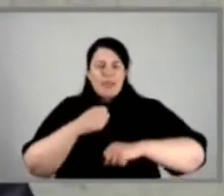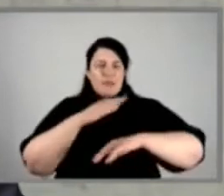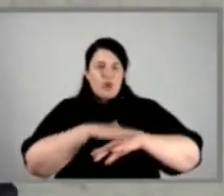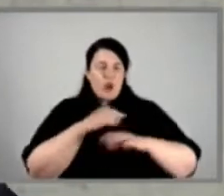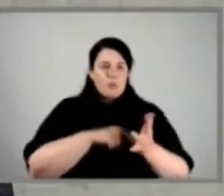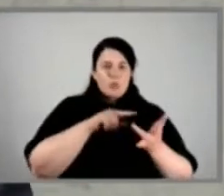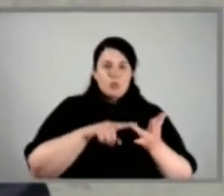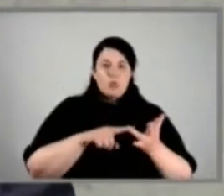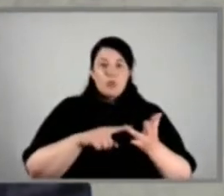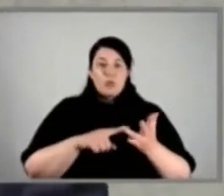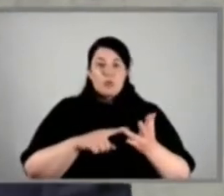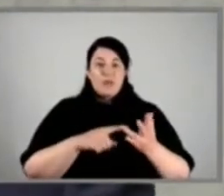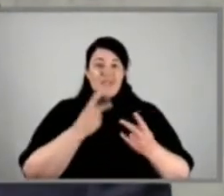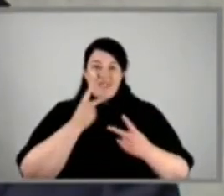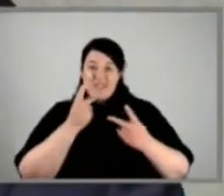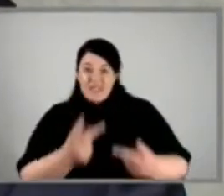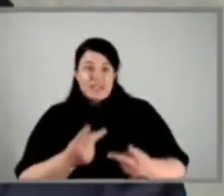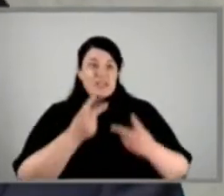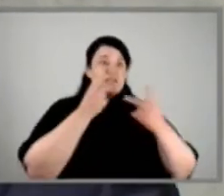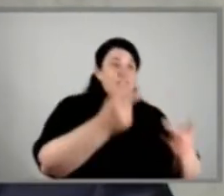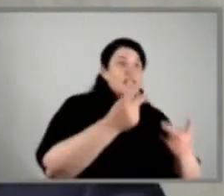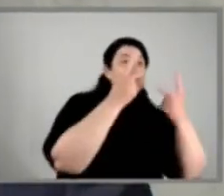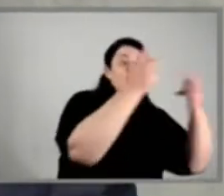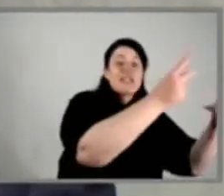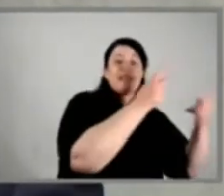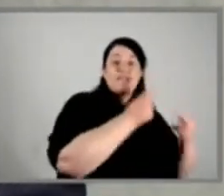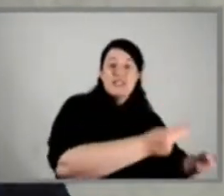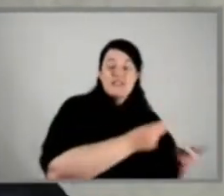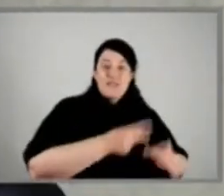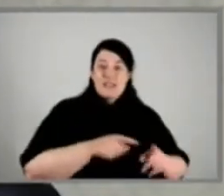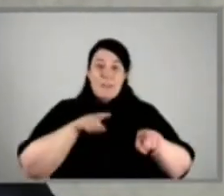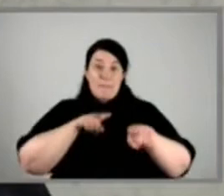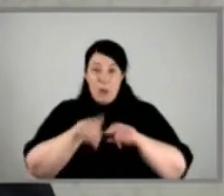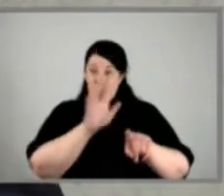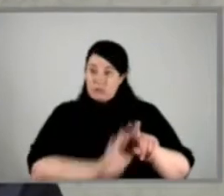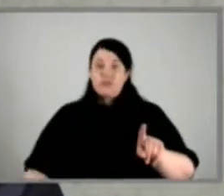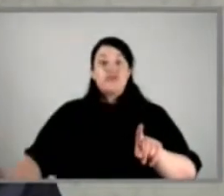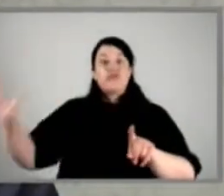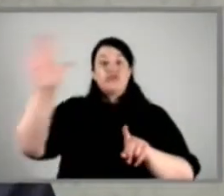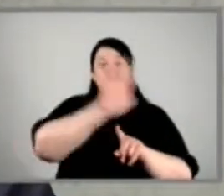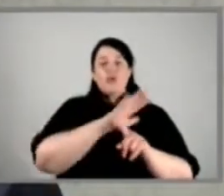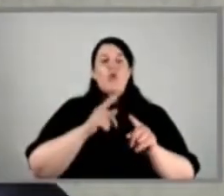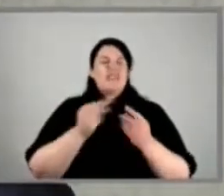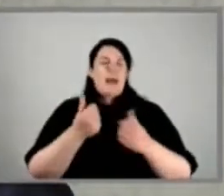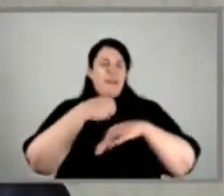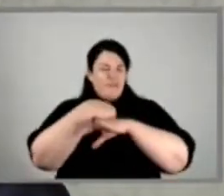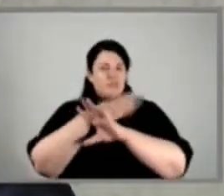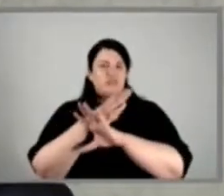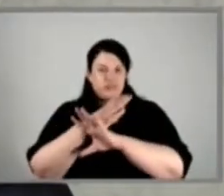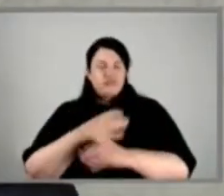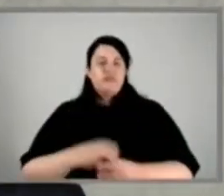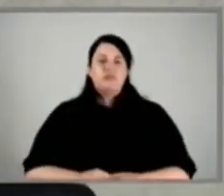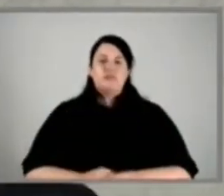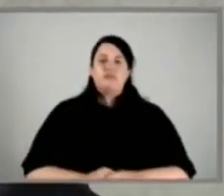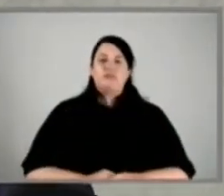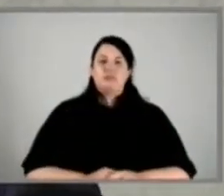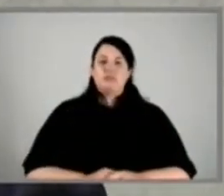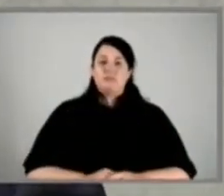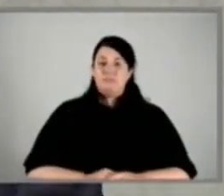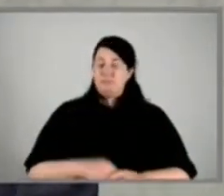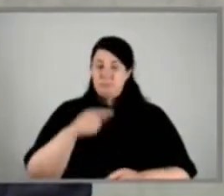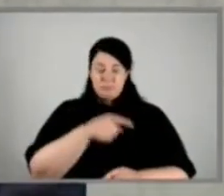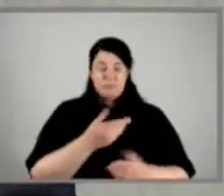the majority of the jurisdictions, the states and territories, and the others we did by video. And we were warmly welcomed, and the